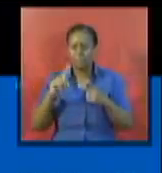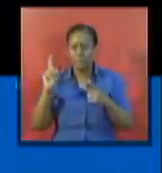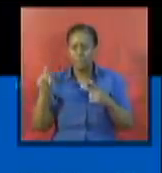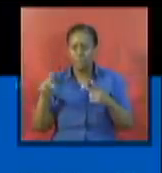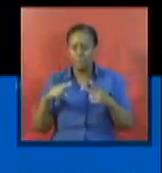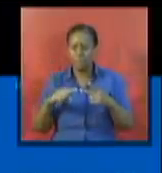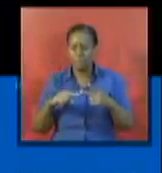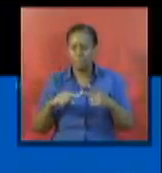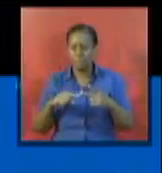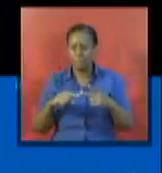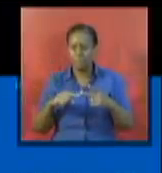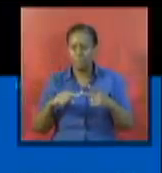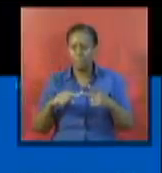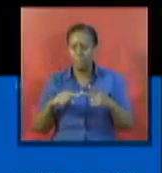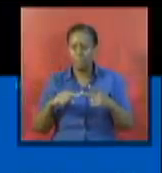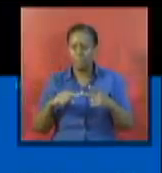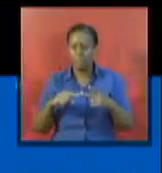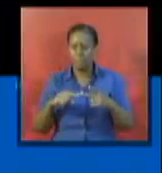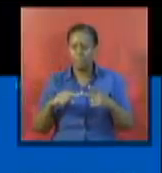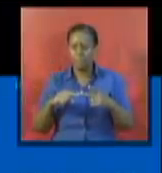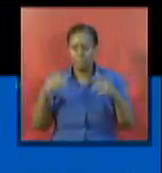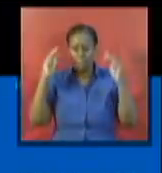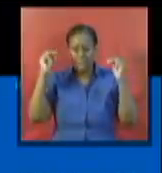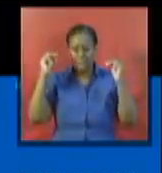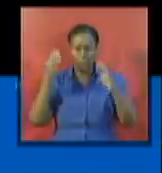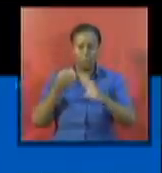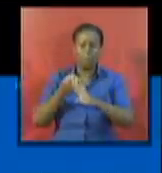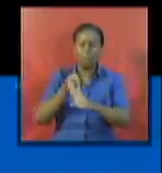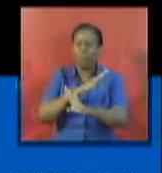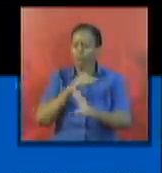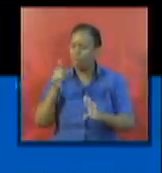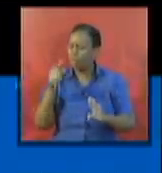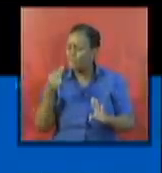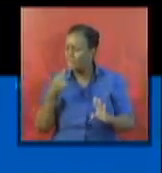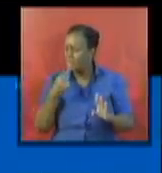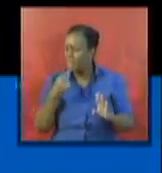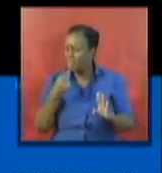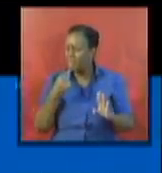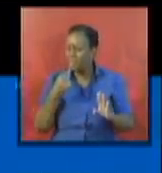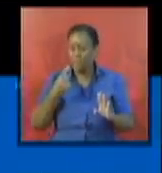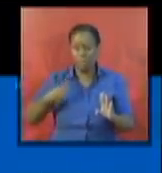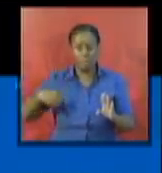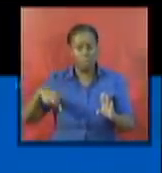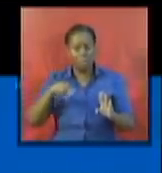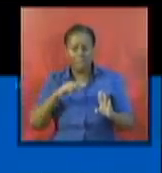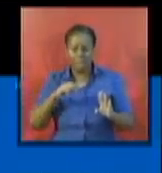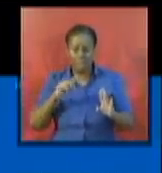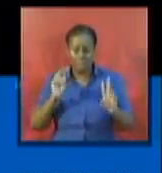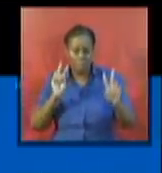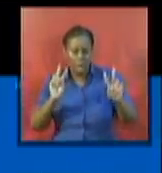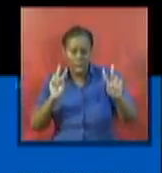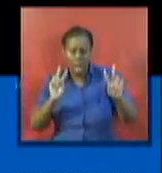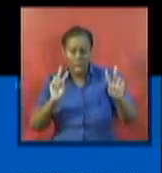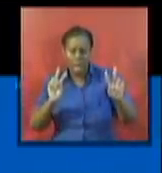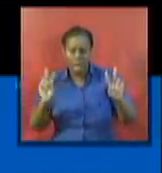capacity. Minister, initially you said that when we're looking at capacity, we look at 75%. I